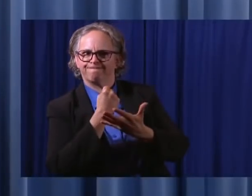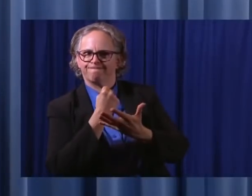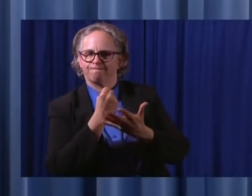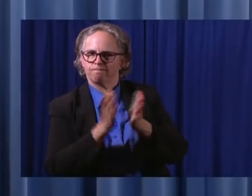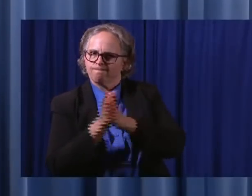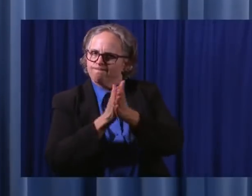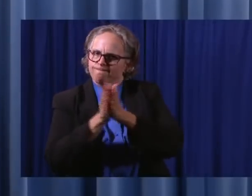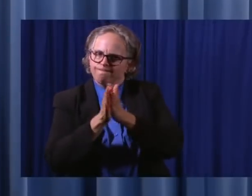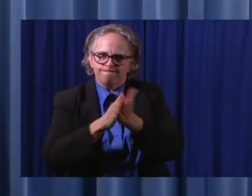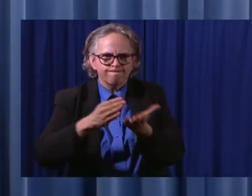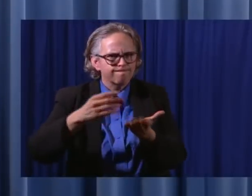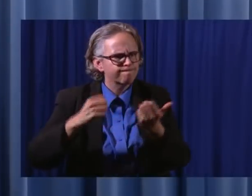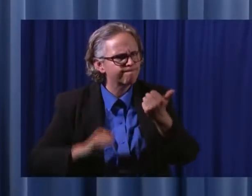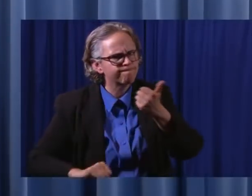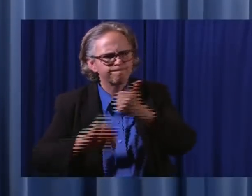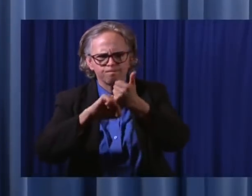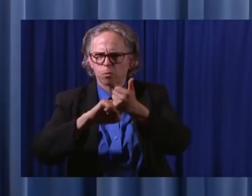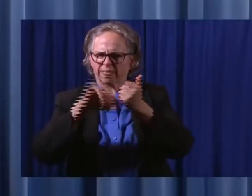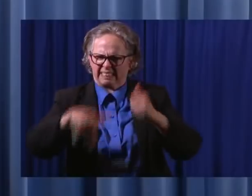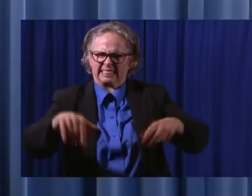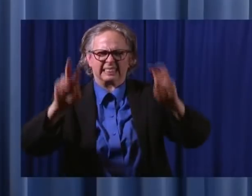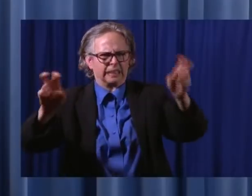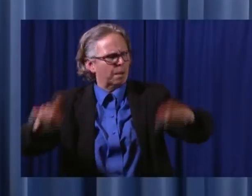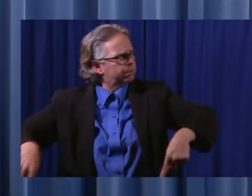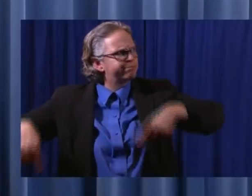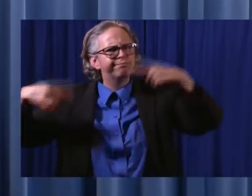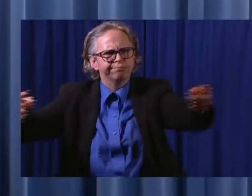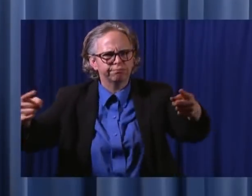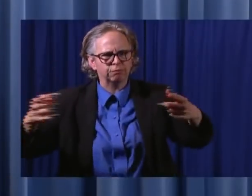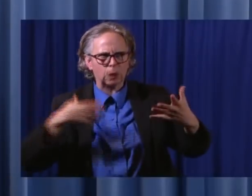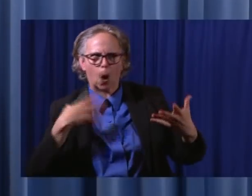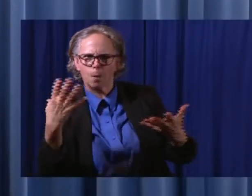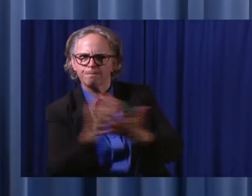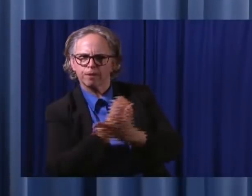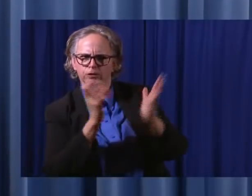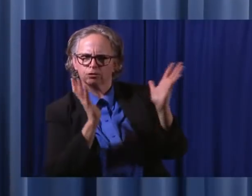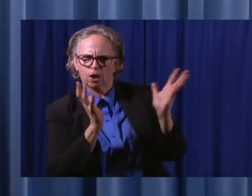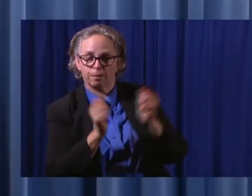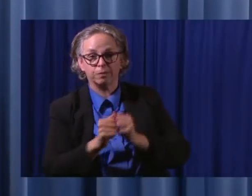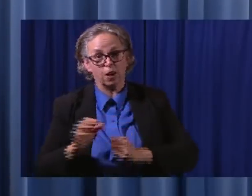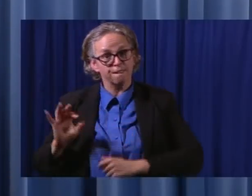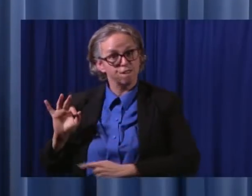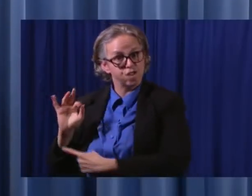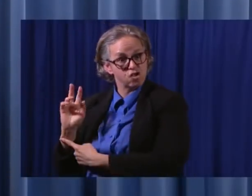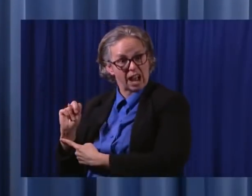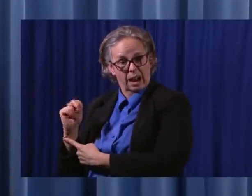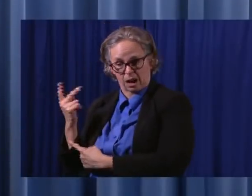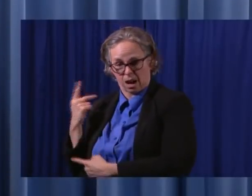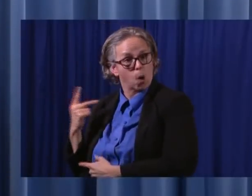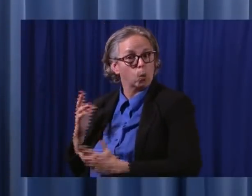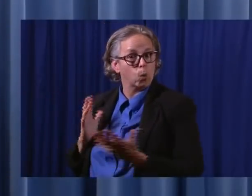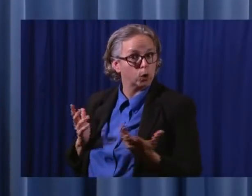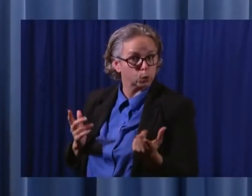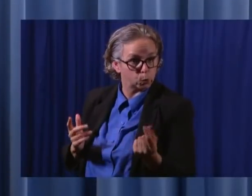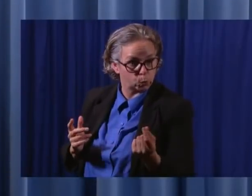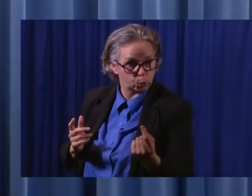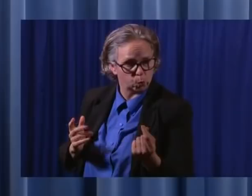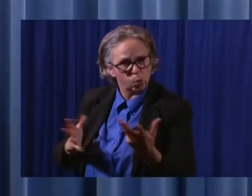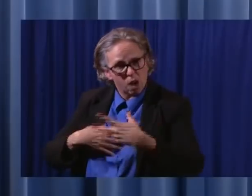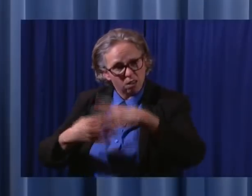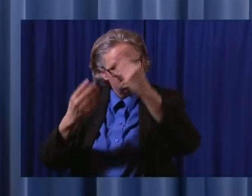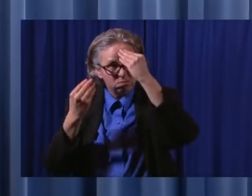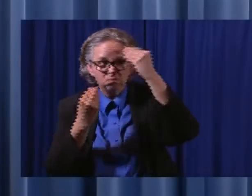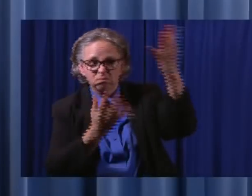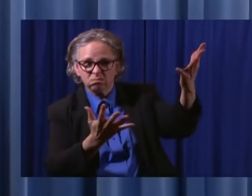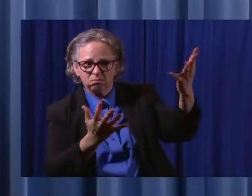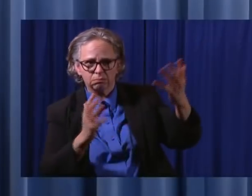prosecutor in Greene County. Fran and I will be sharing the work of Ohio's Children's Service Transformation Advisory Council, which I